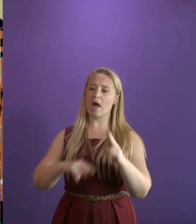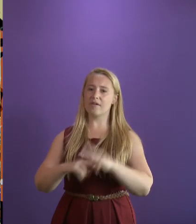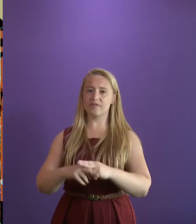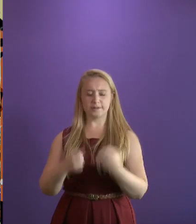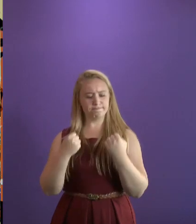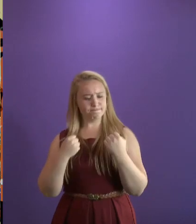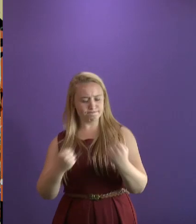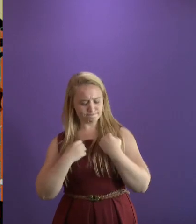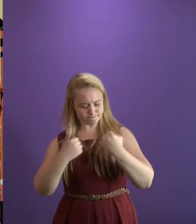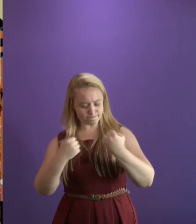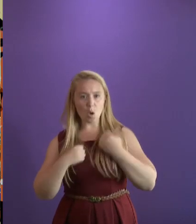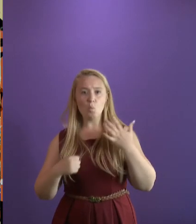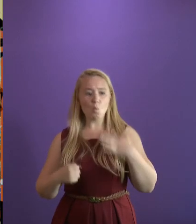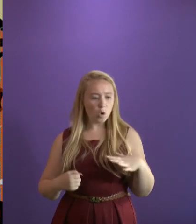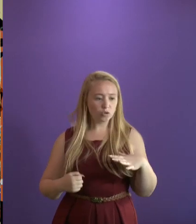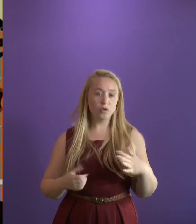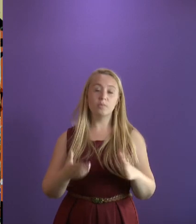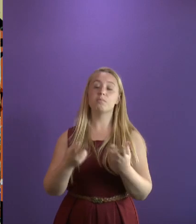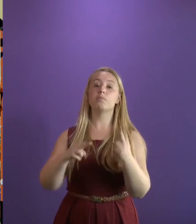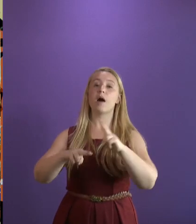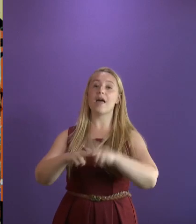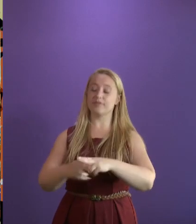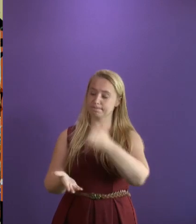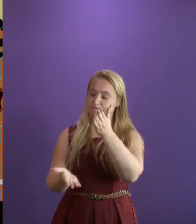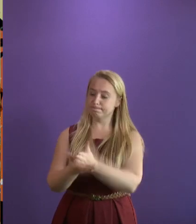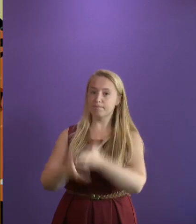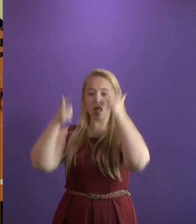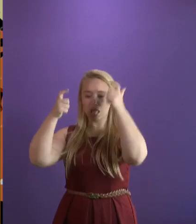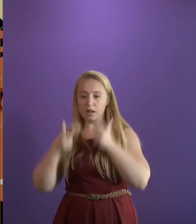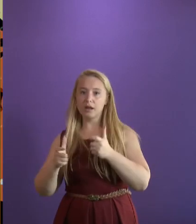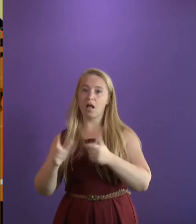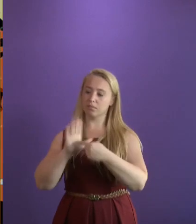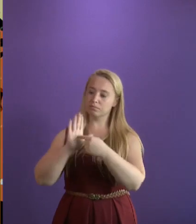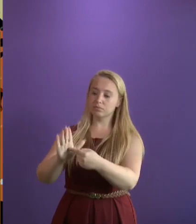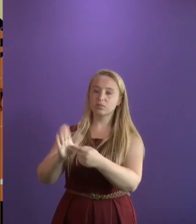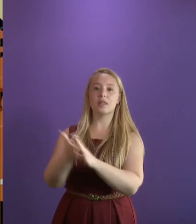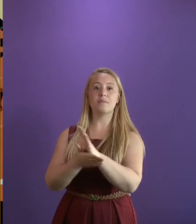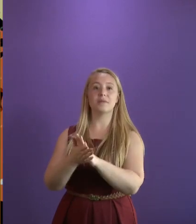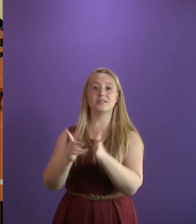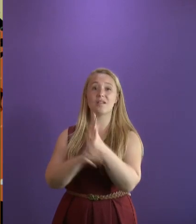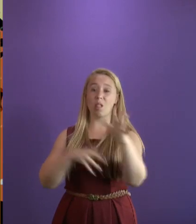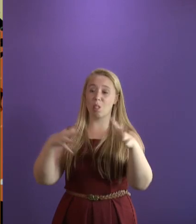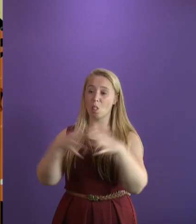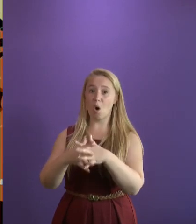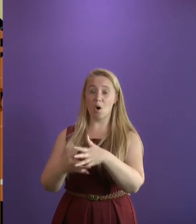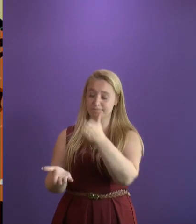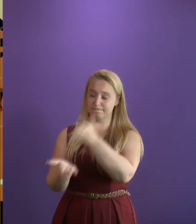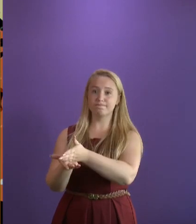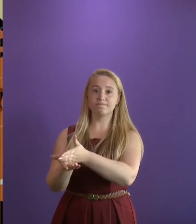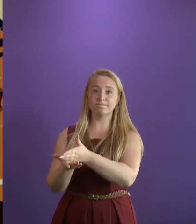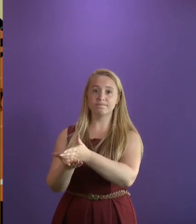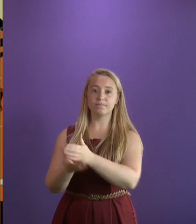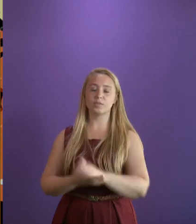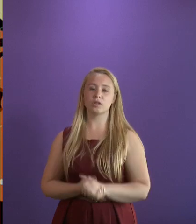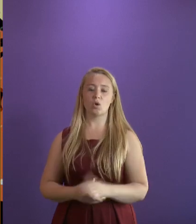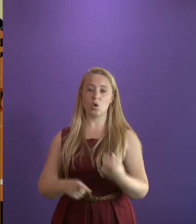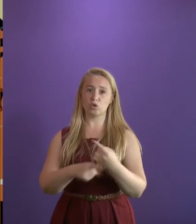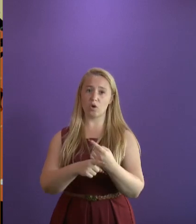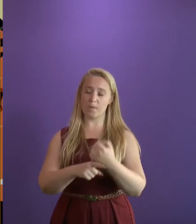the legislative power, we can reinforce that change and put that down in law. It says a wee bit here to talk about my journey